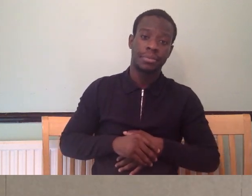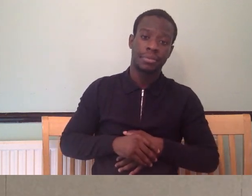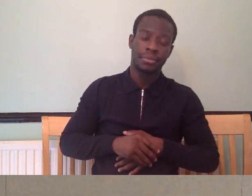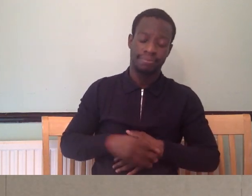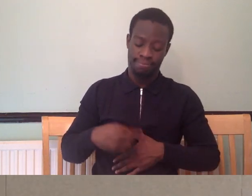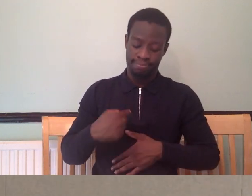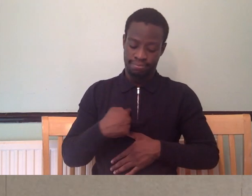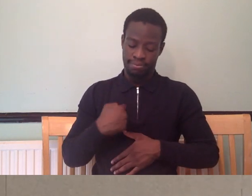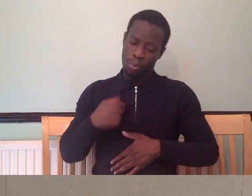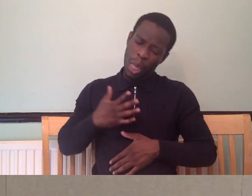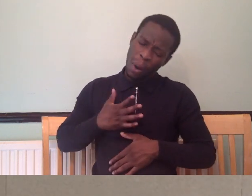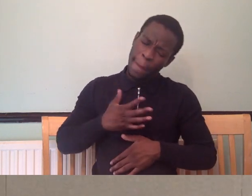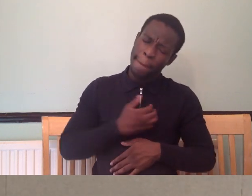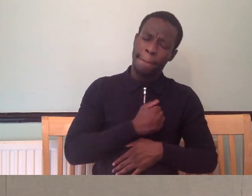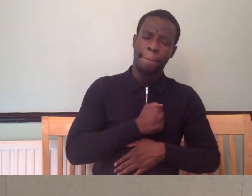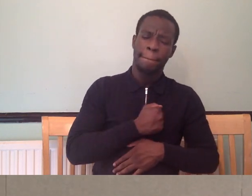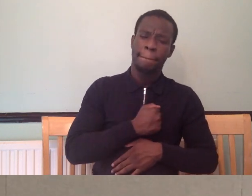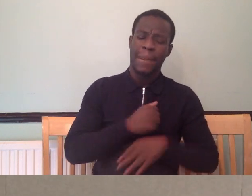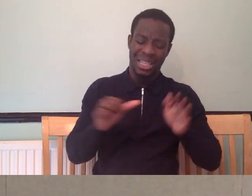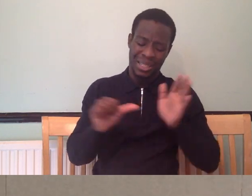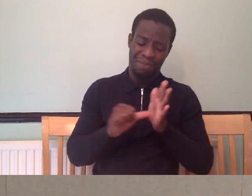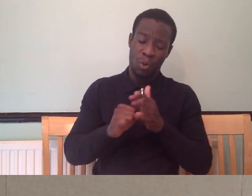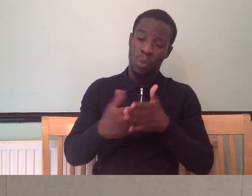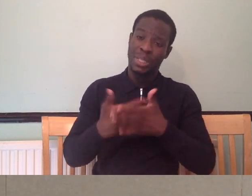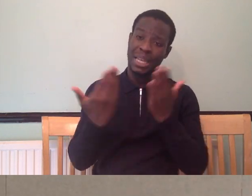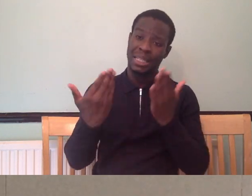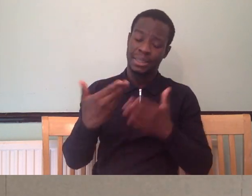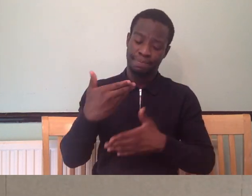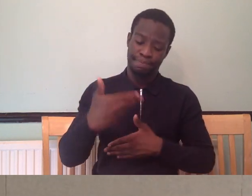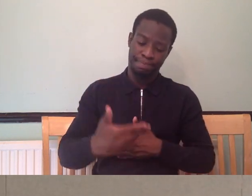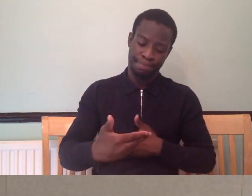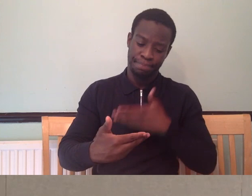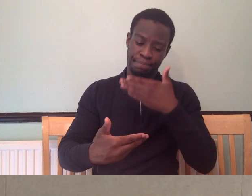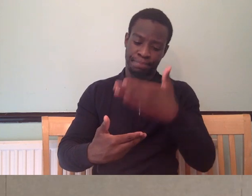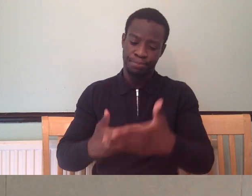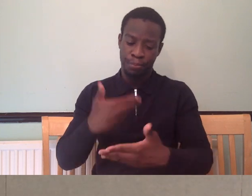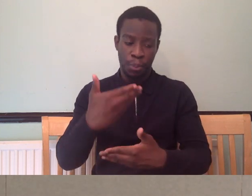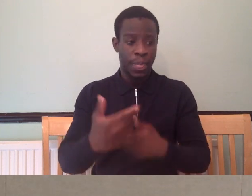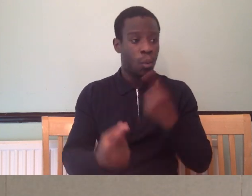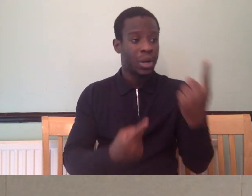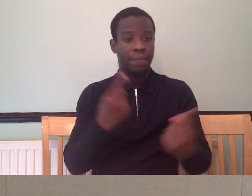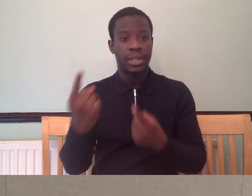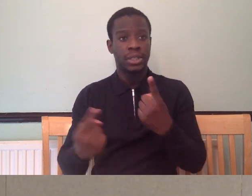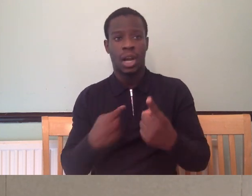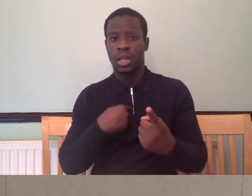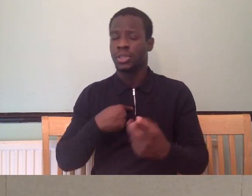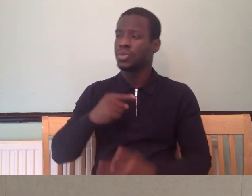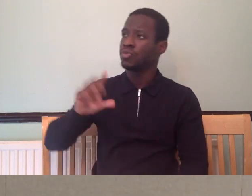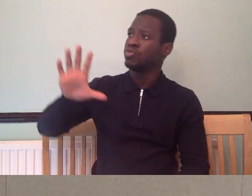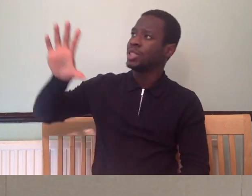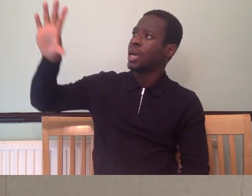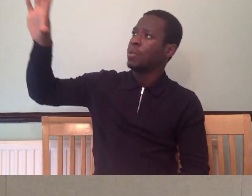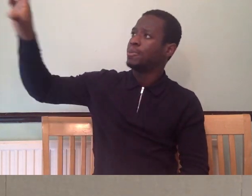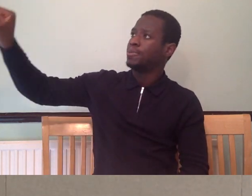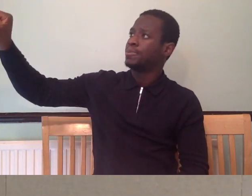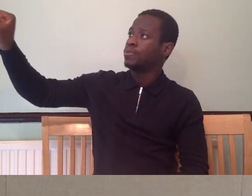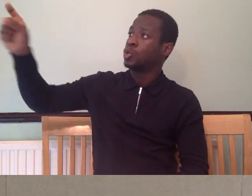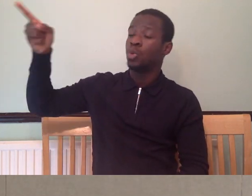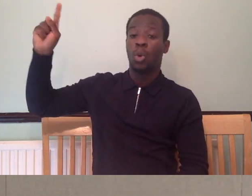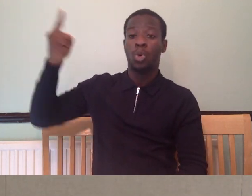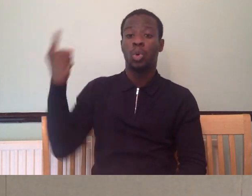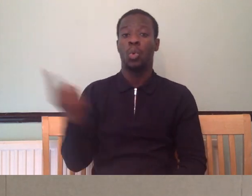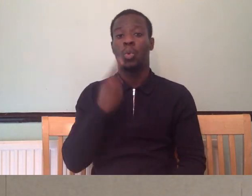And I hope that in these difficult days, as each one of us reaches out to this God who loves